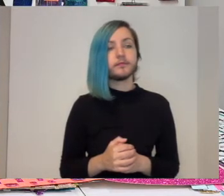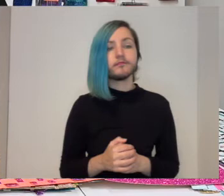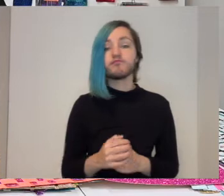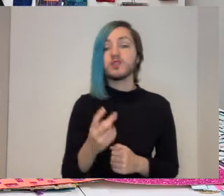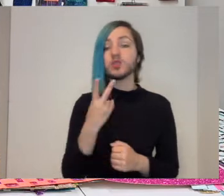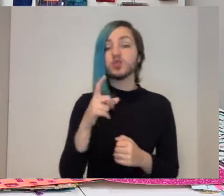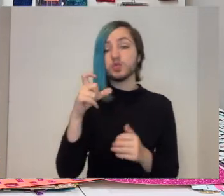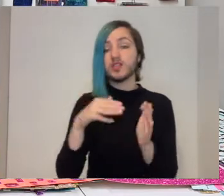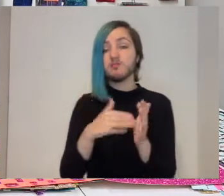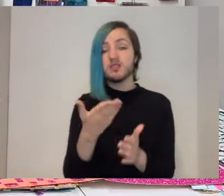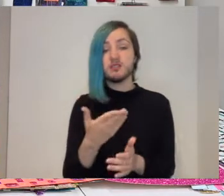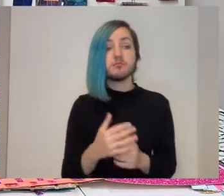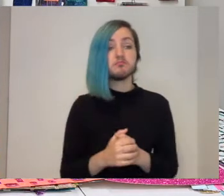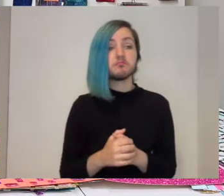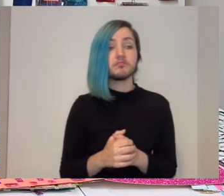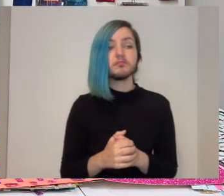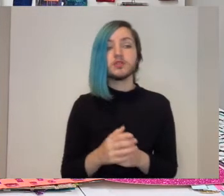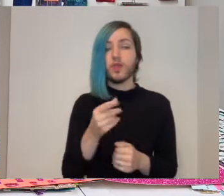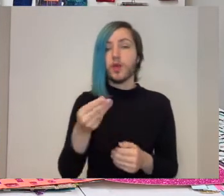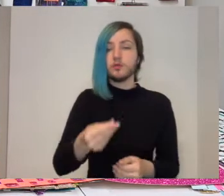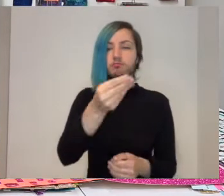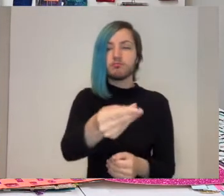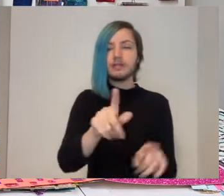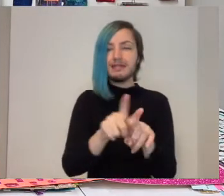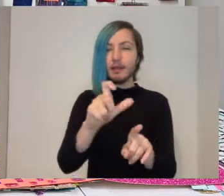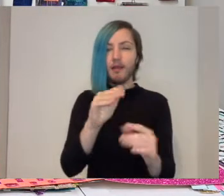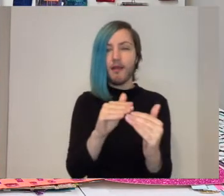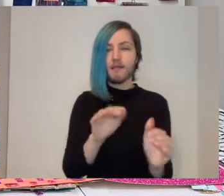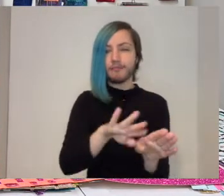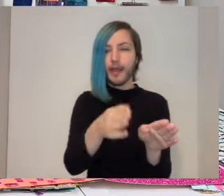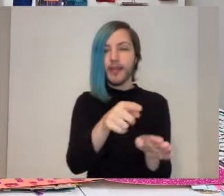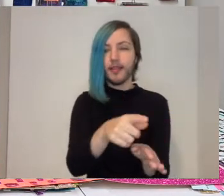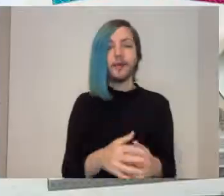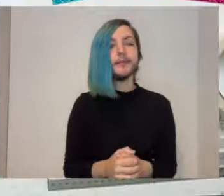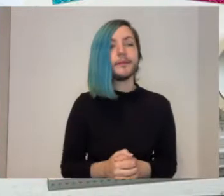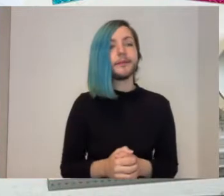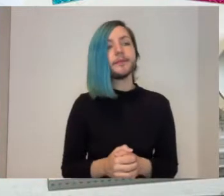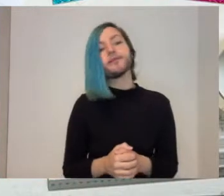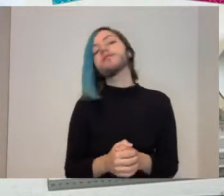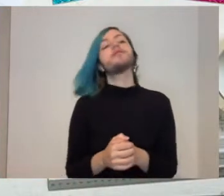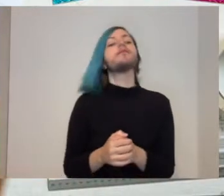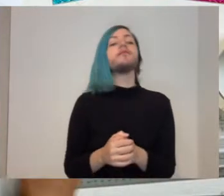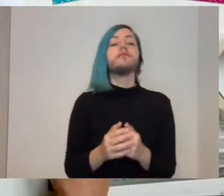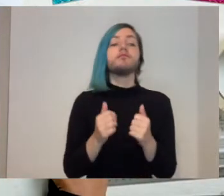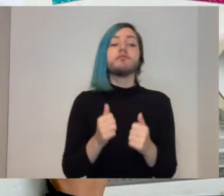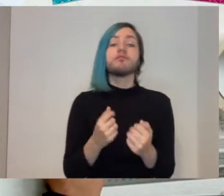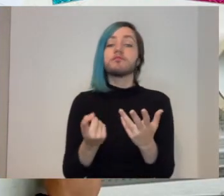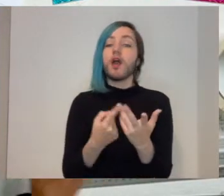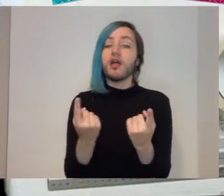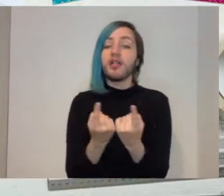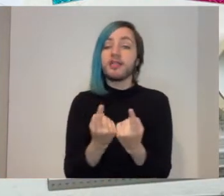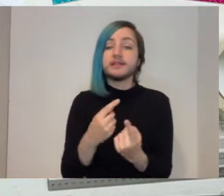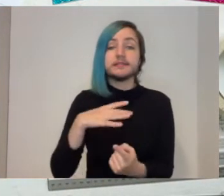There's a 2 centimetre strip, so then I'll just put those with the same colour that I've got ready. Other things that we can have today